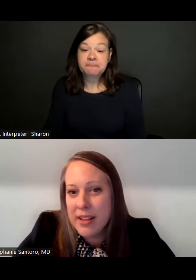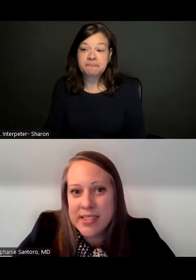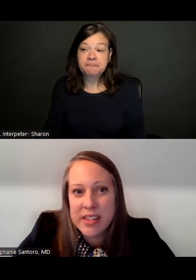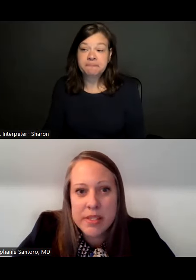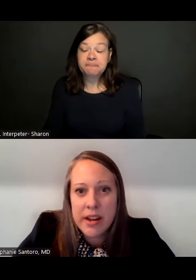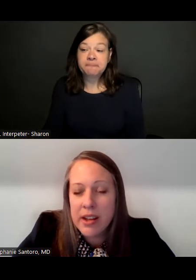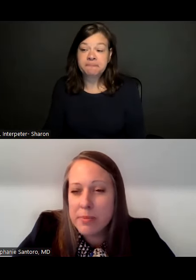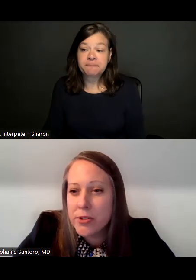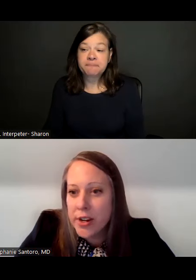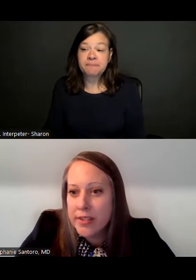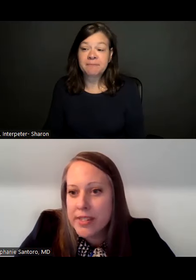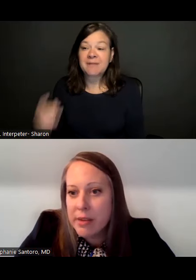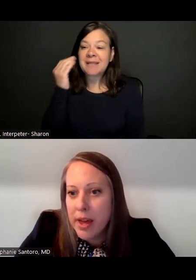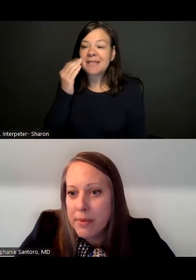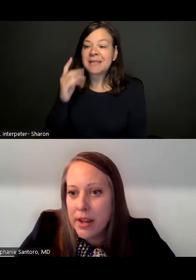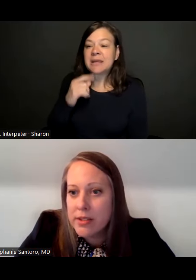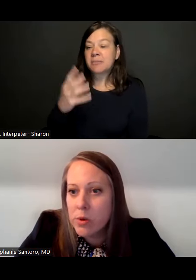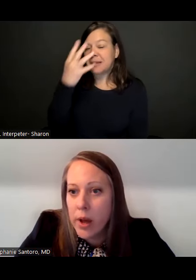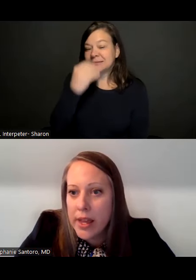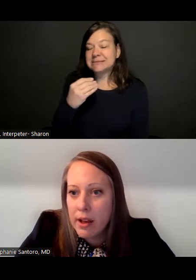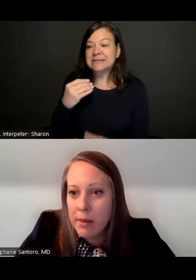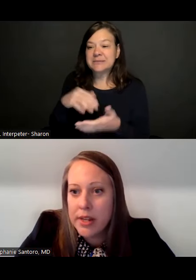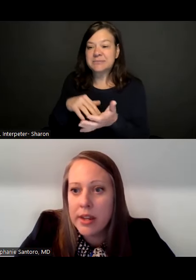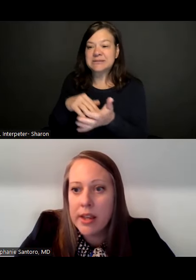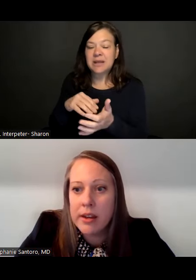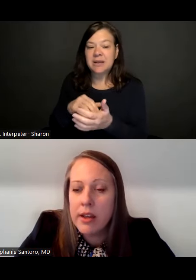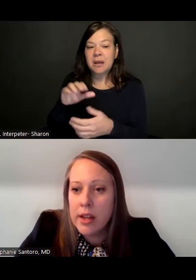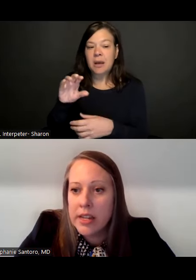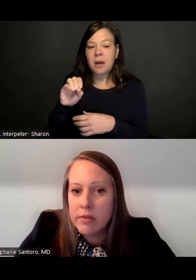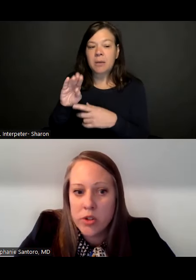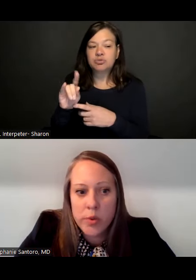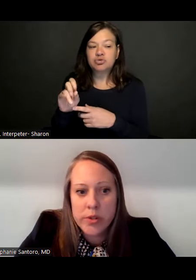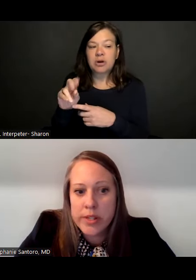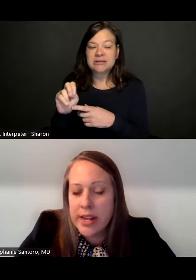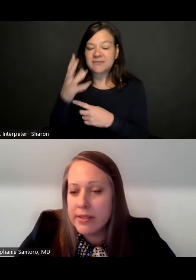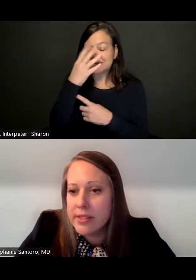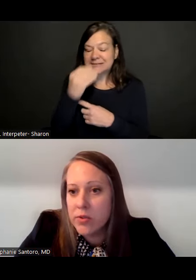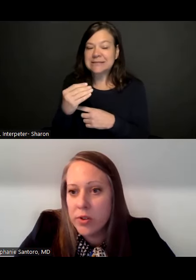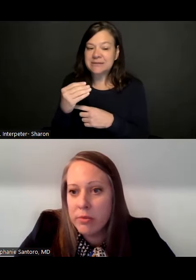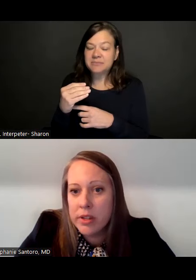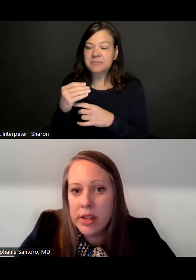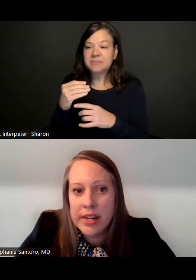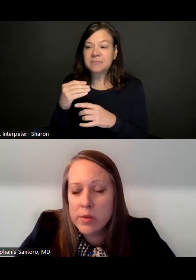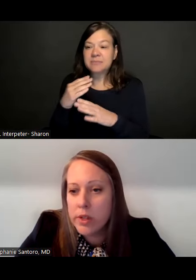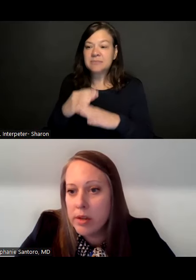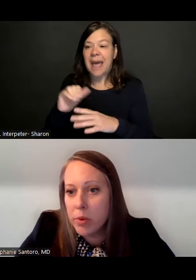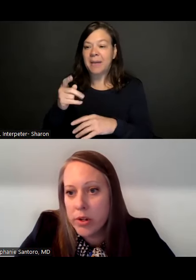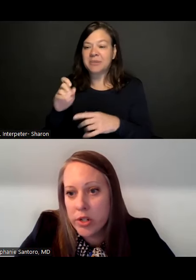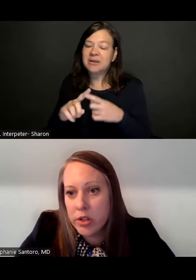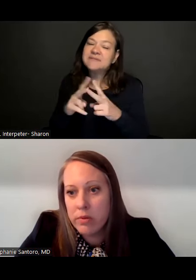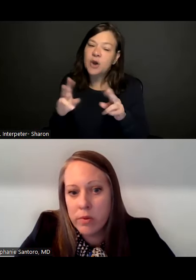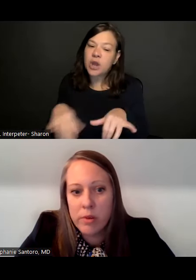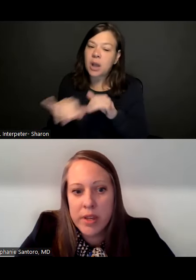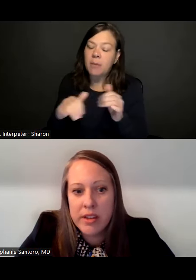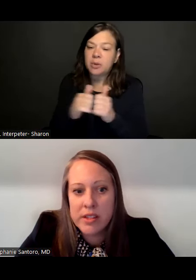thinking about sleep study, obstructive sleep apnea is quite common in individuals with Down syndrome. And it's really important